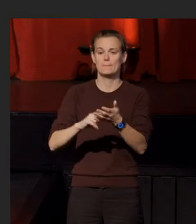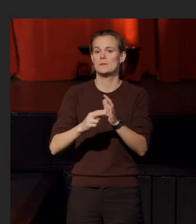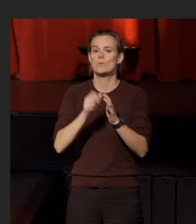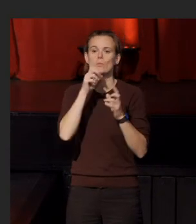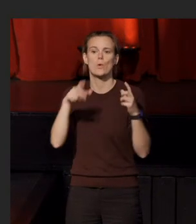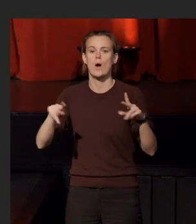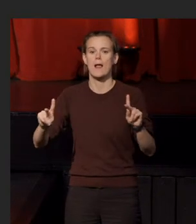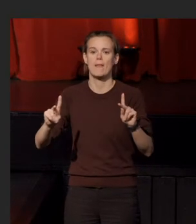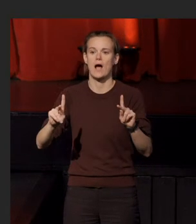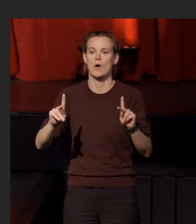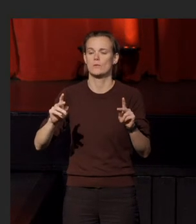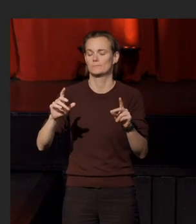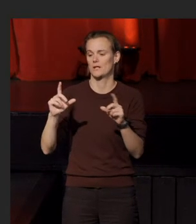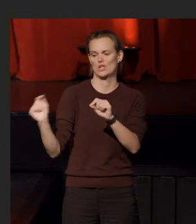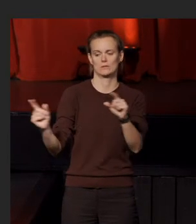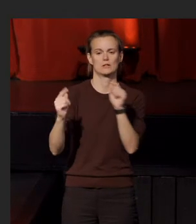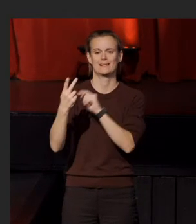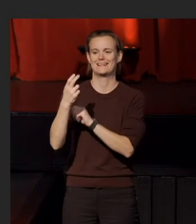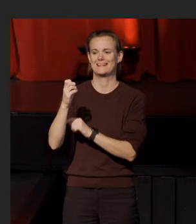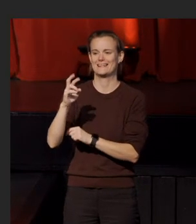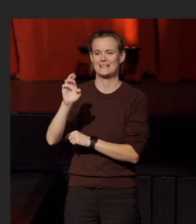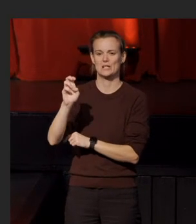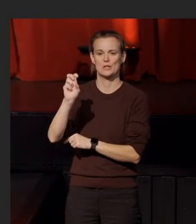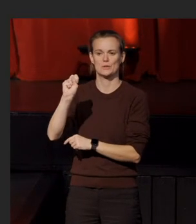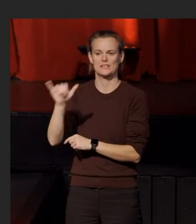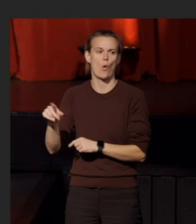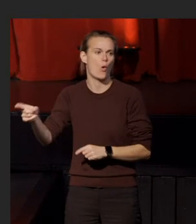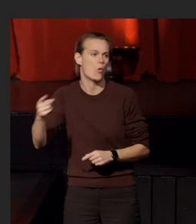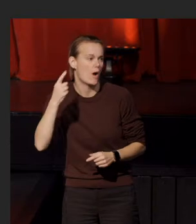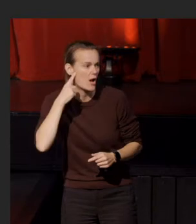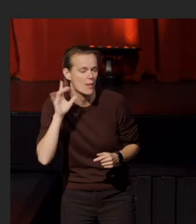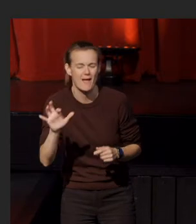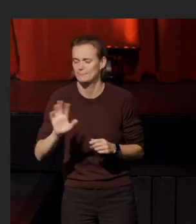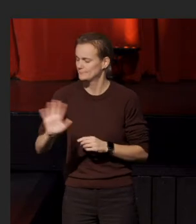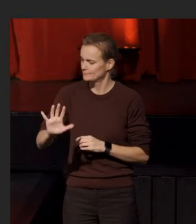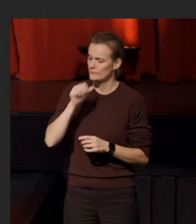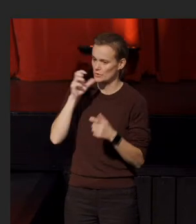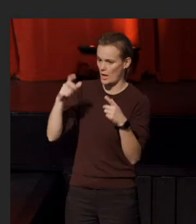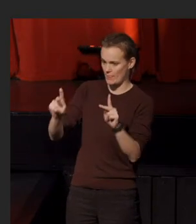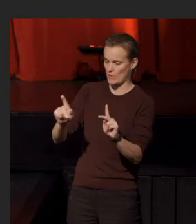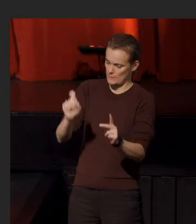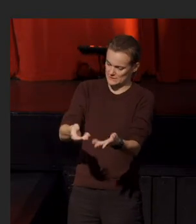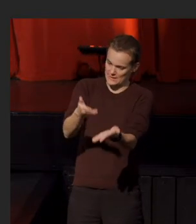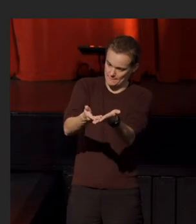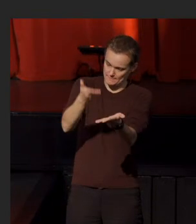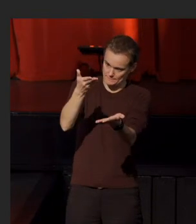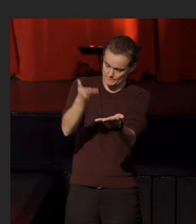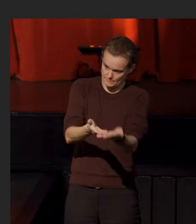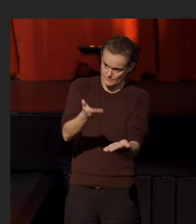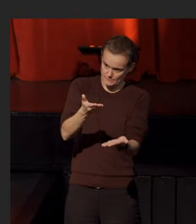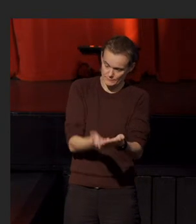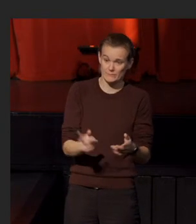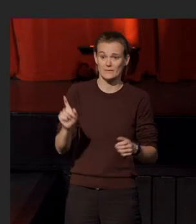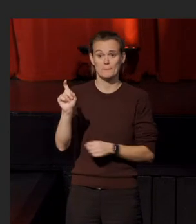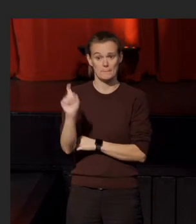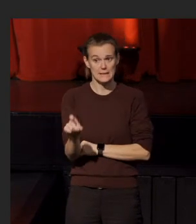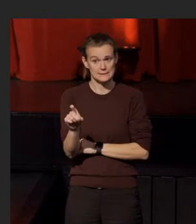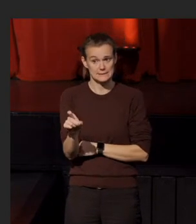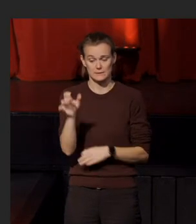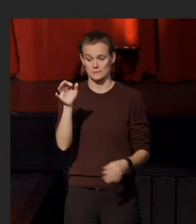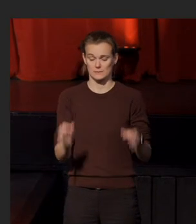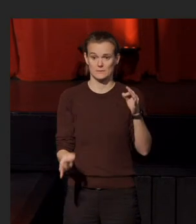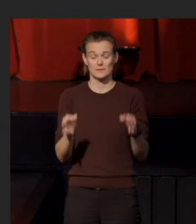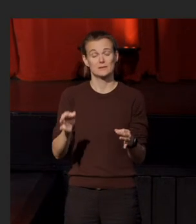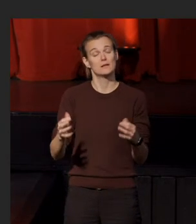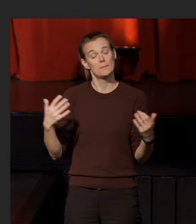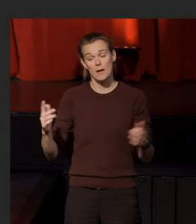legitimate form of argument. And you are required to provide evidence in order to sustain argument, in order to sustain cases. When Donald Trump